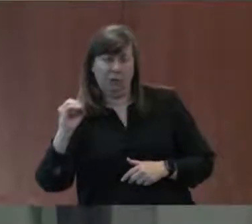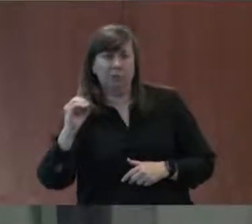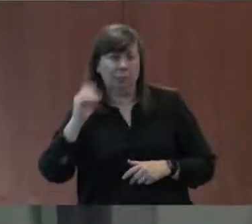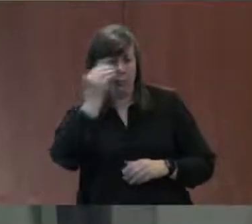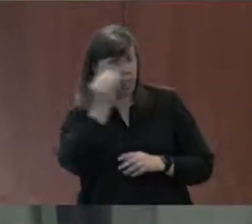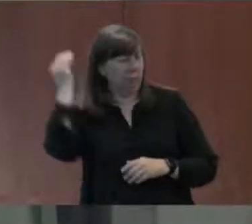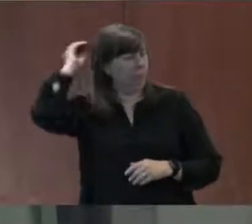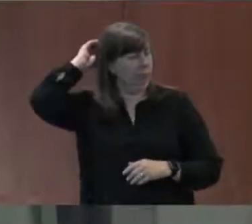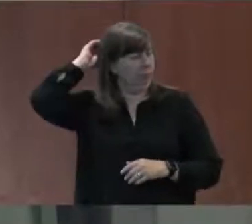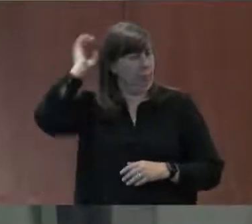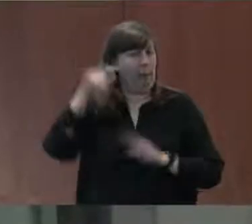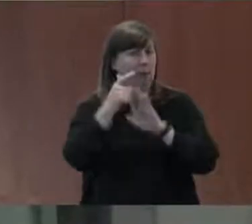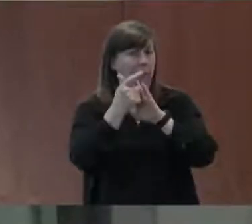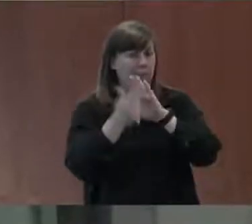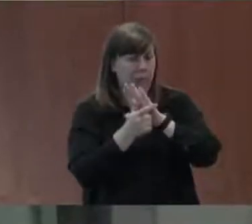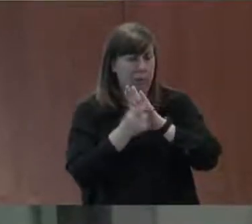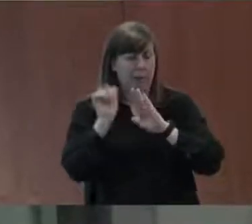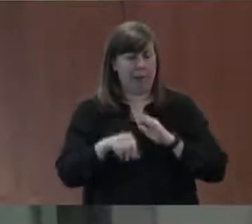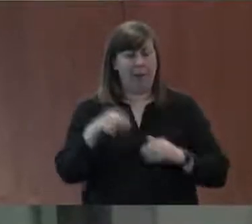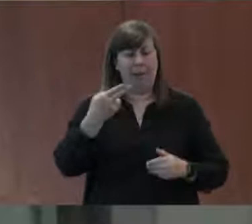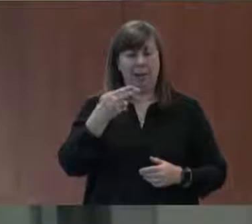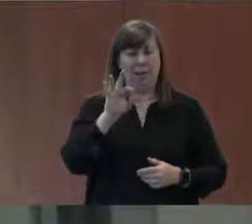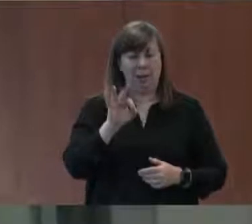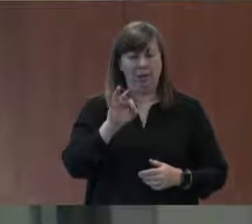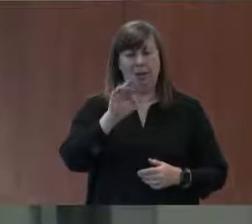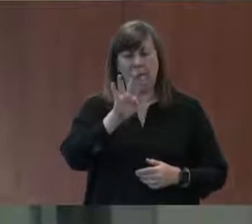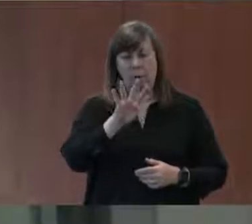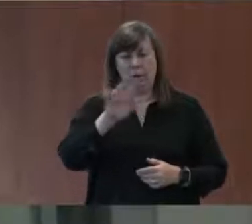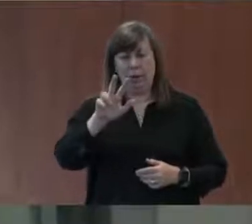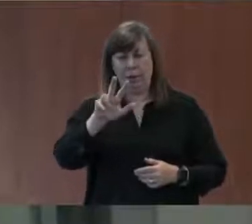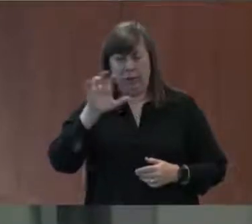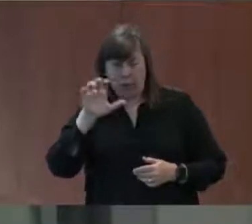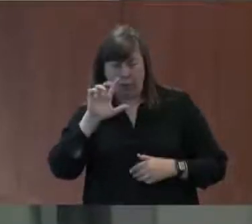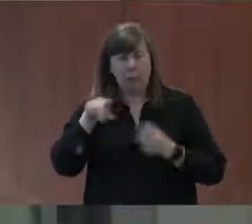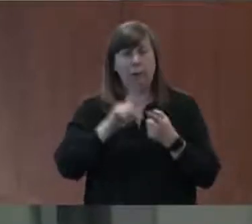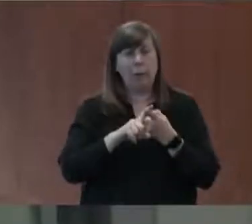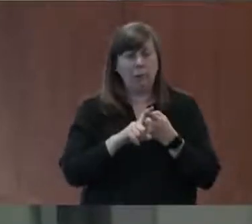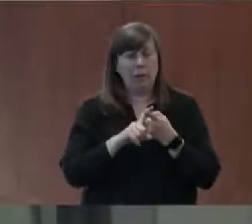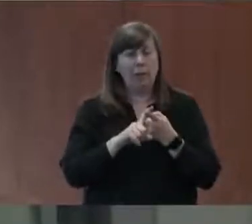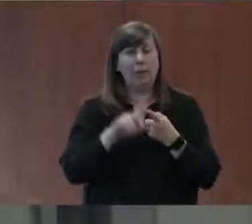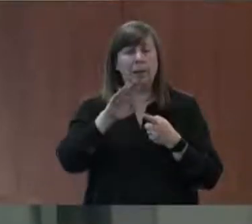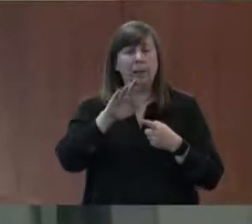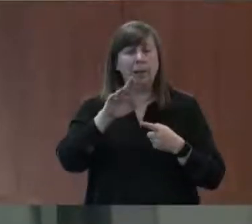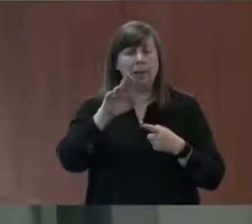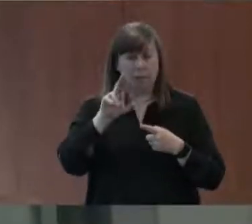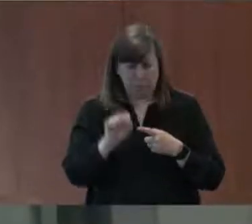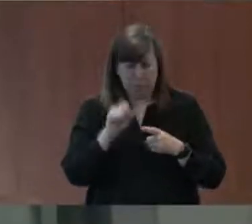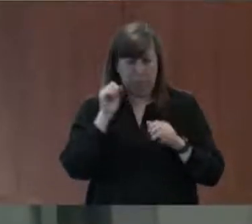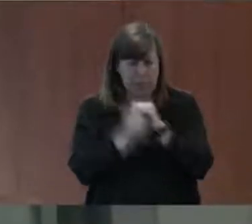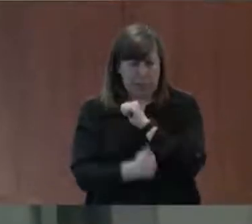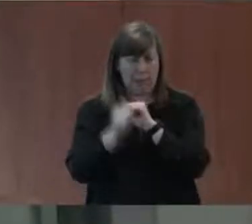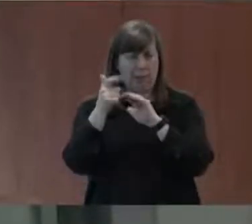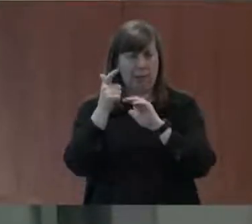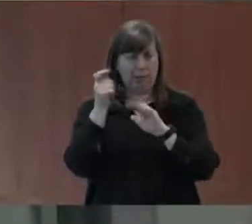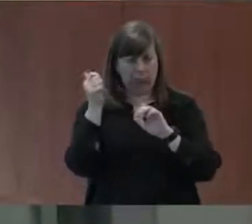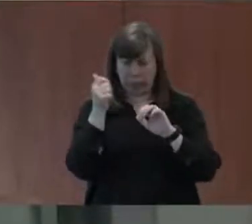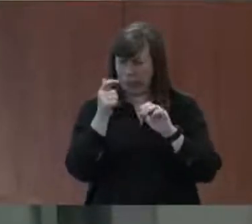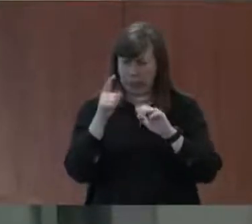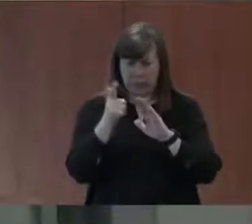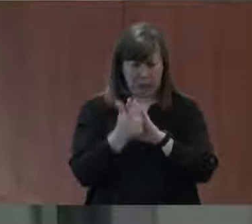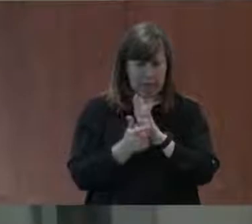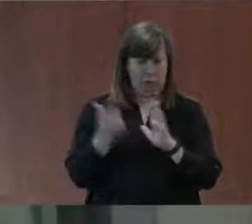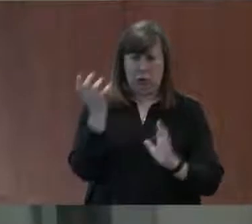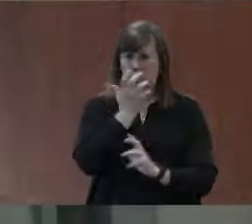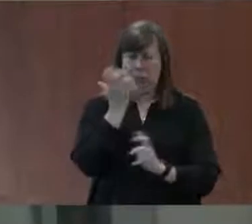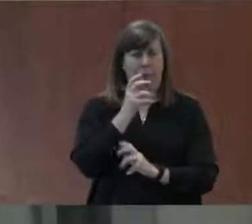to keep in mind about legislation such as HF 4300 is that when the term omnibus is attached to a piece of legislation, it means that it's huge, in this